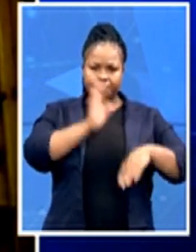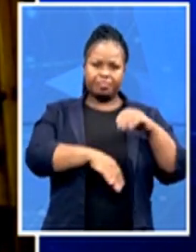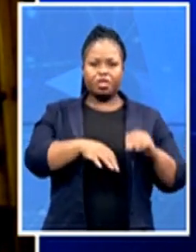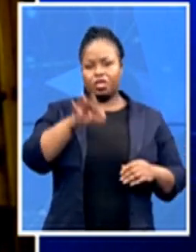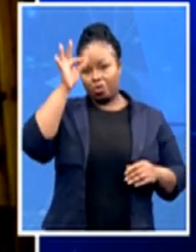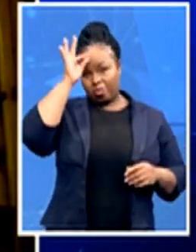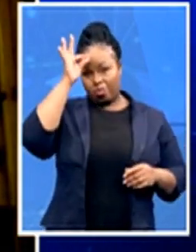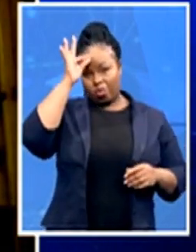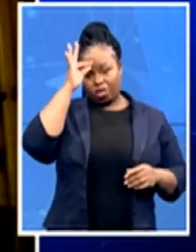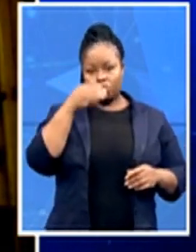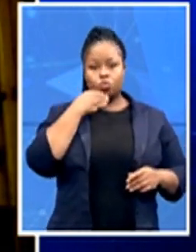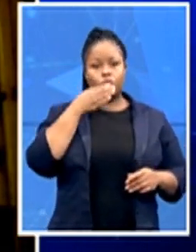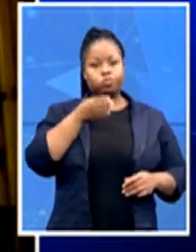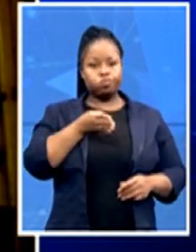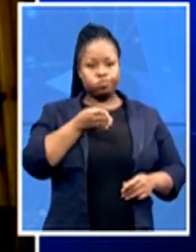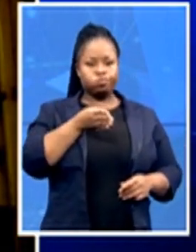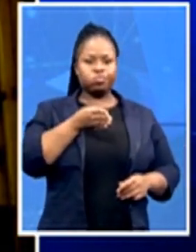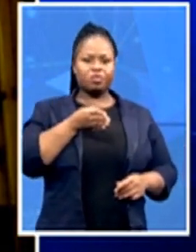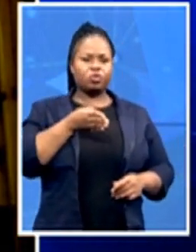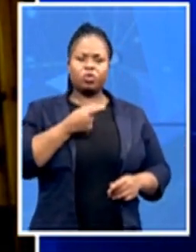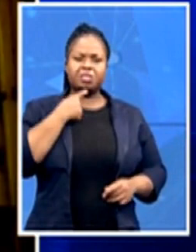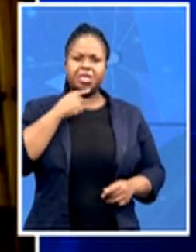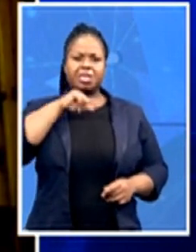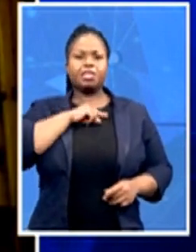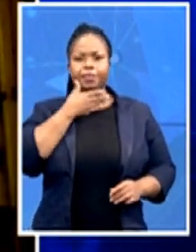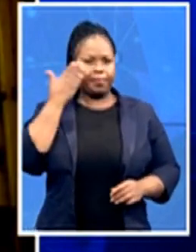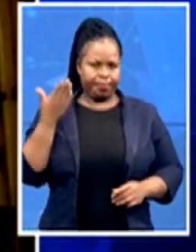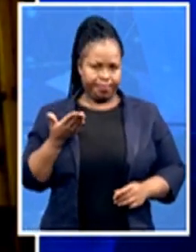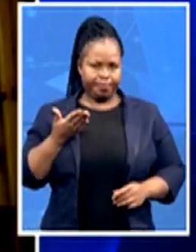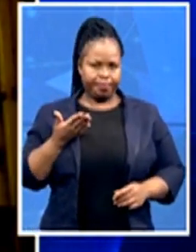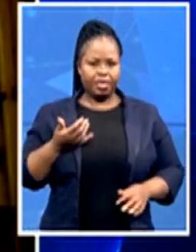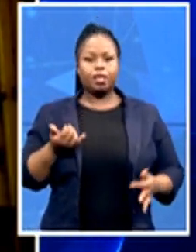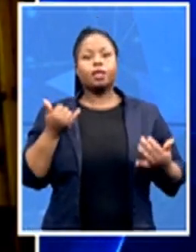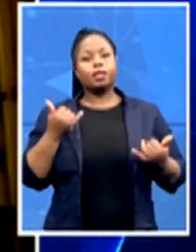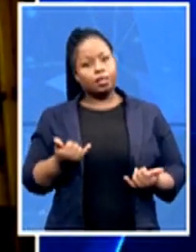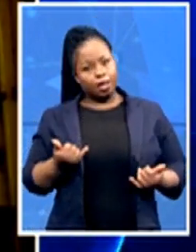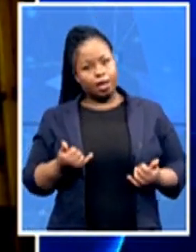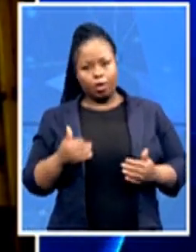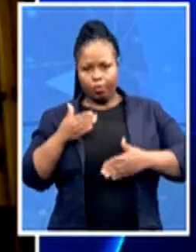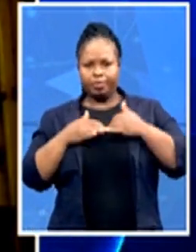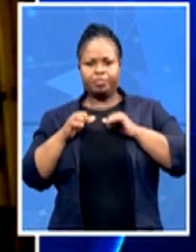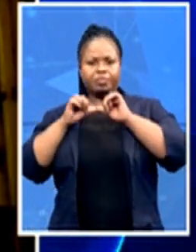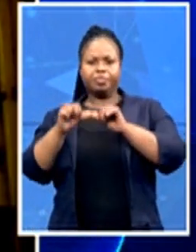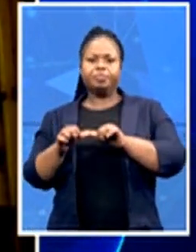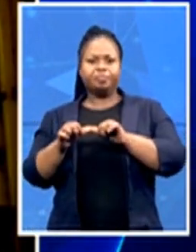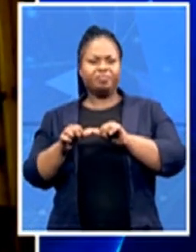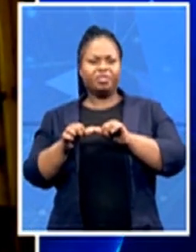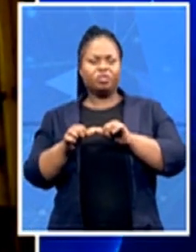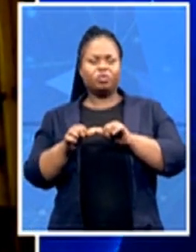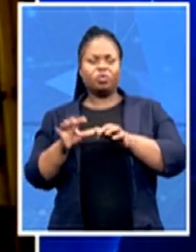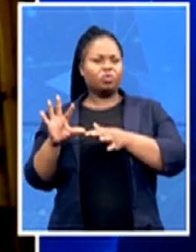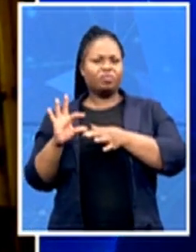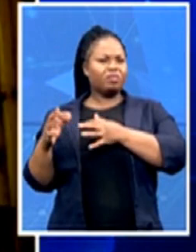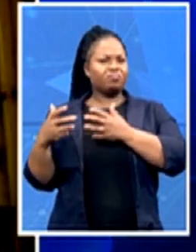were not found guilty of anything. And now the one that's proceeding is not even in relation to the actual Marikana massacre. It's in relation to